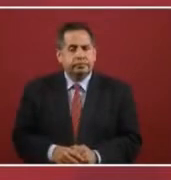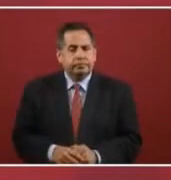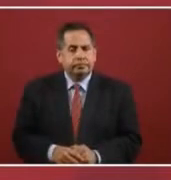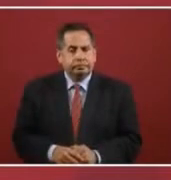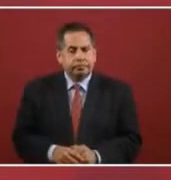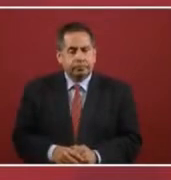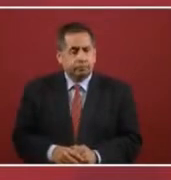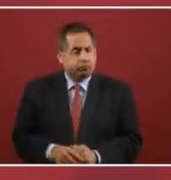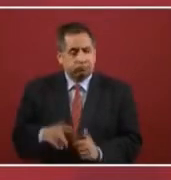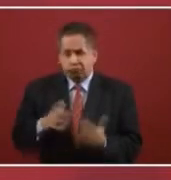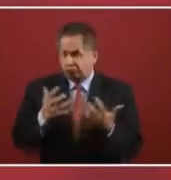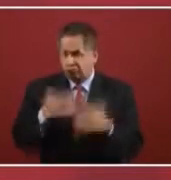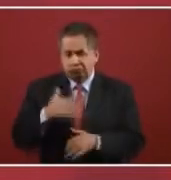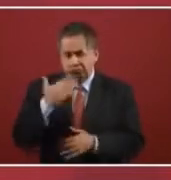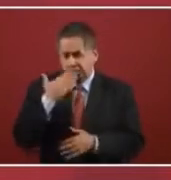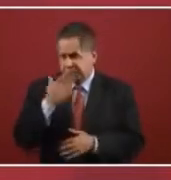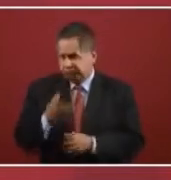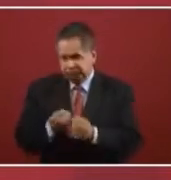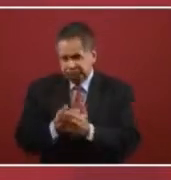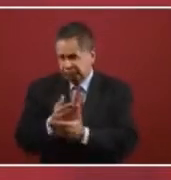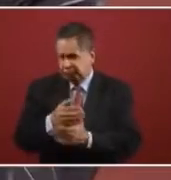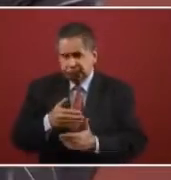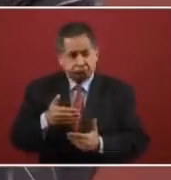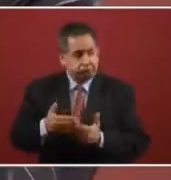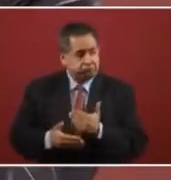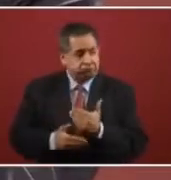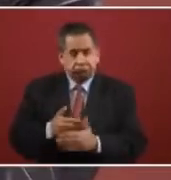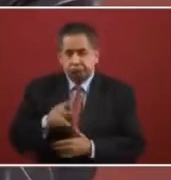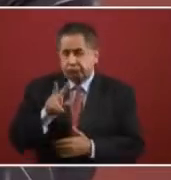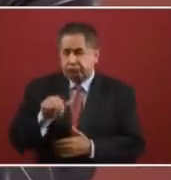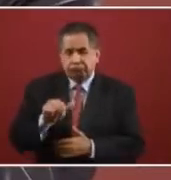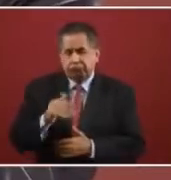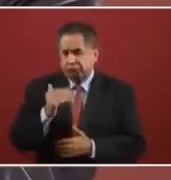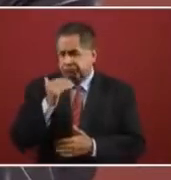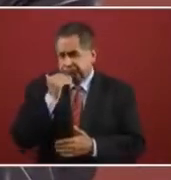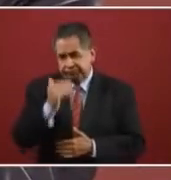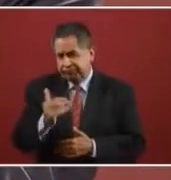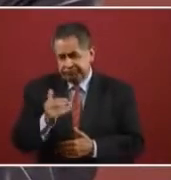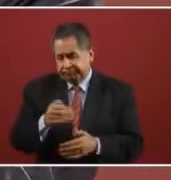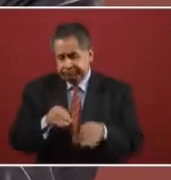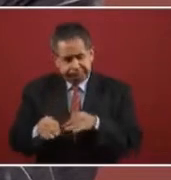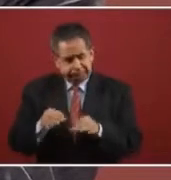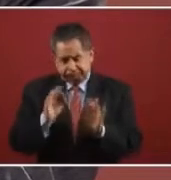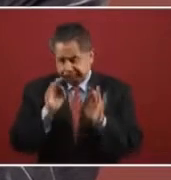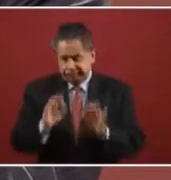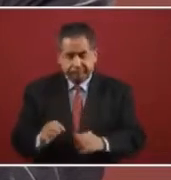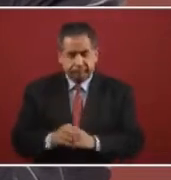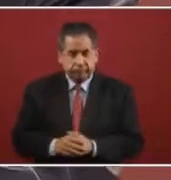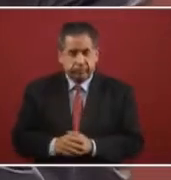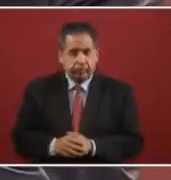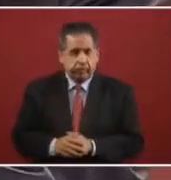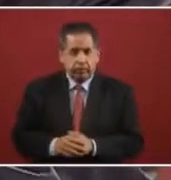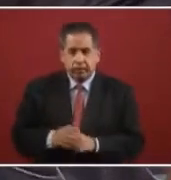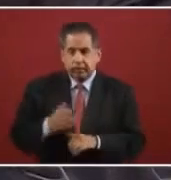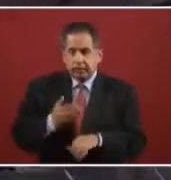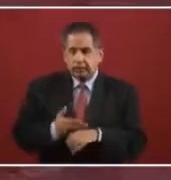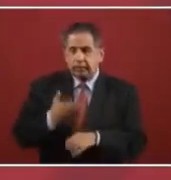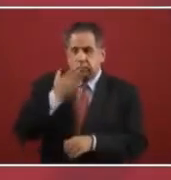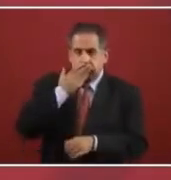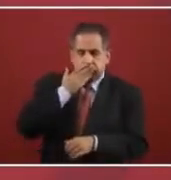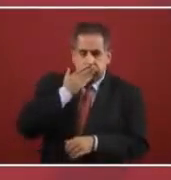Está funcionando muy bien el programa. The program is functioning very well. Muy bien,